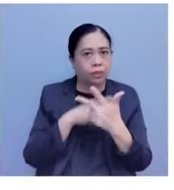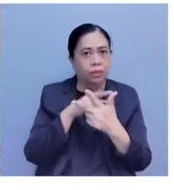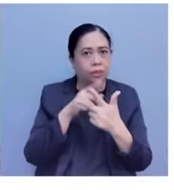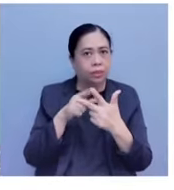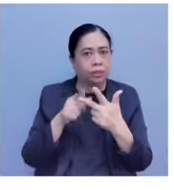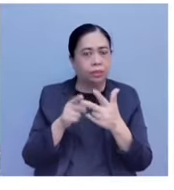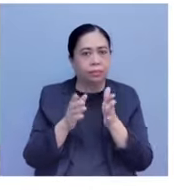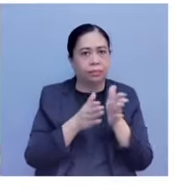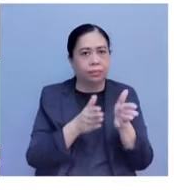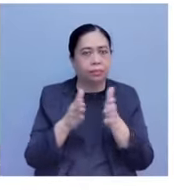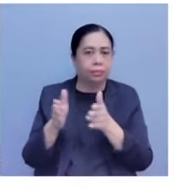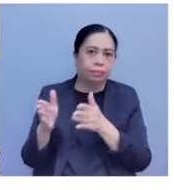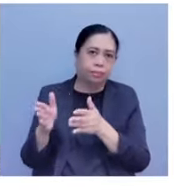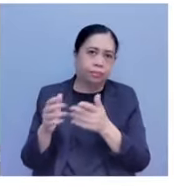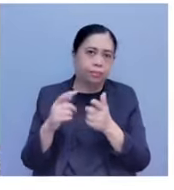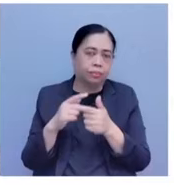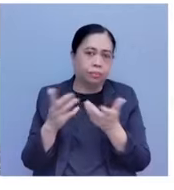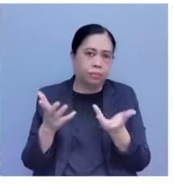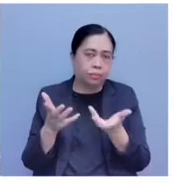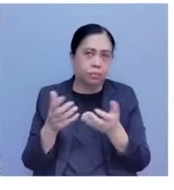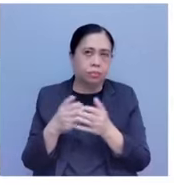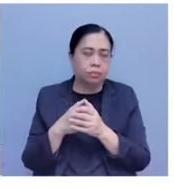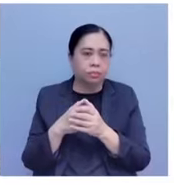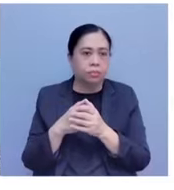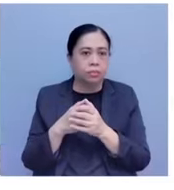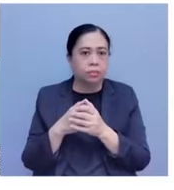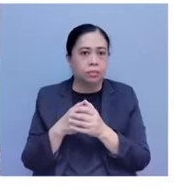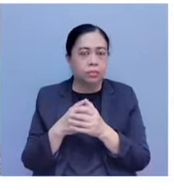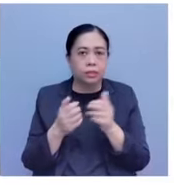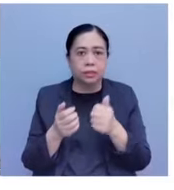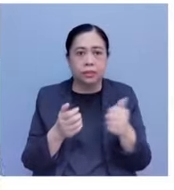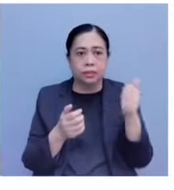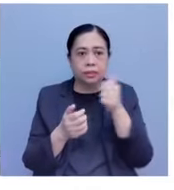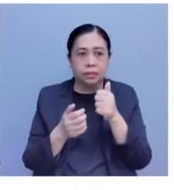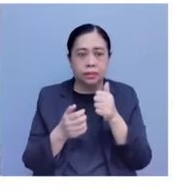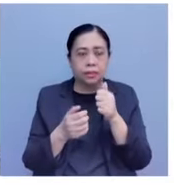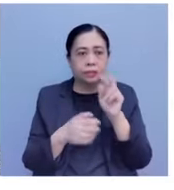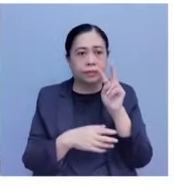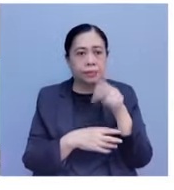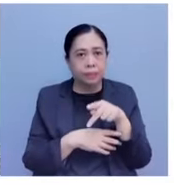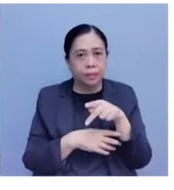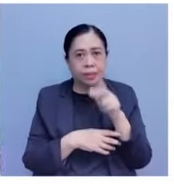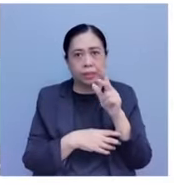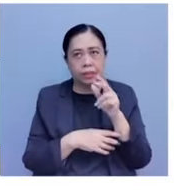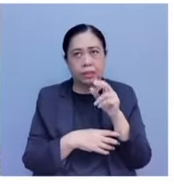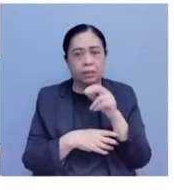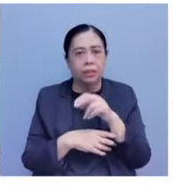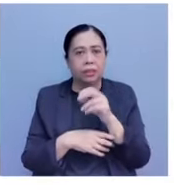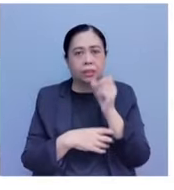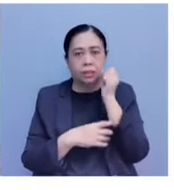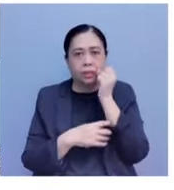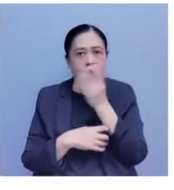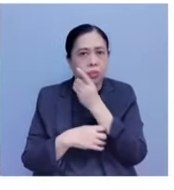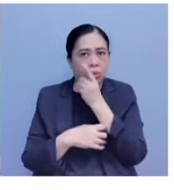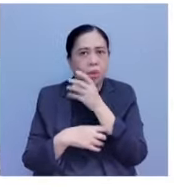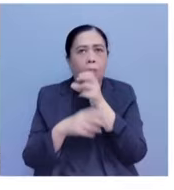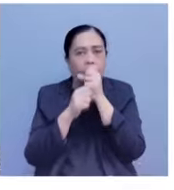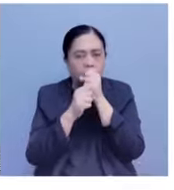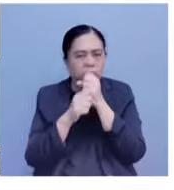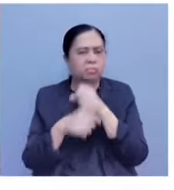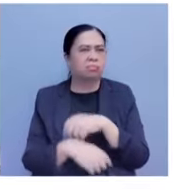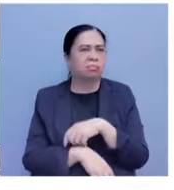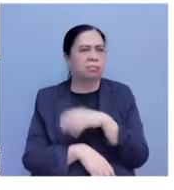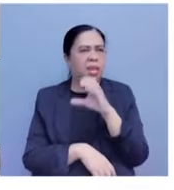Carmina. I mean, when a secretary or Vice President Duterte mentioned, oh, confidential,